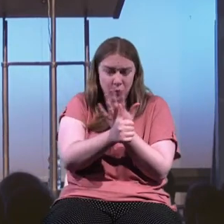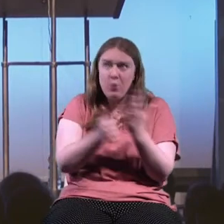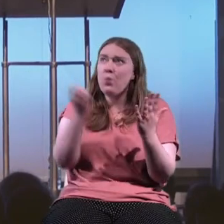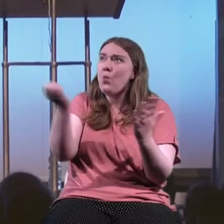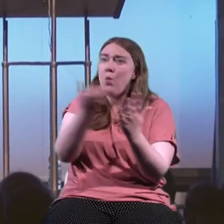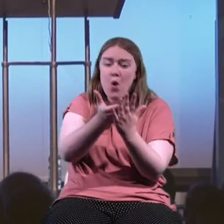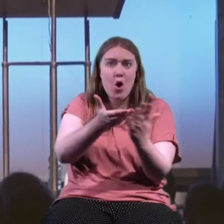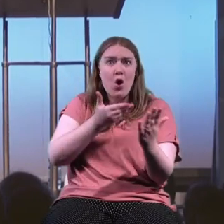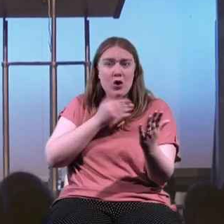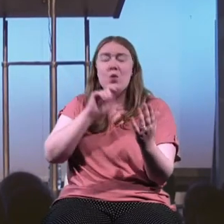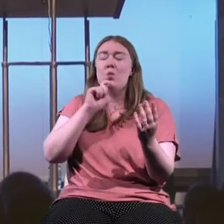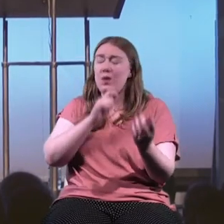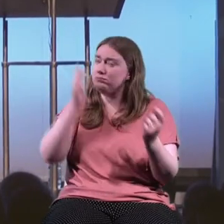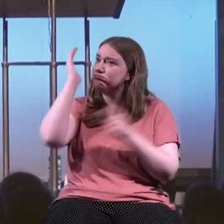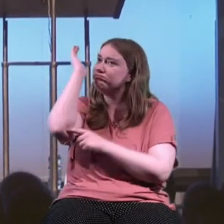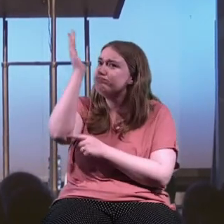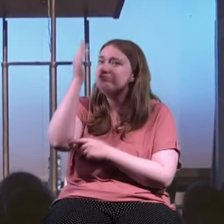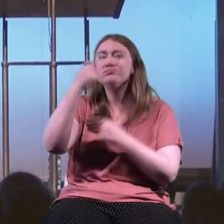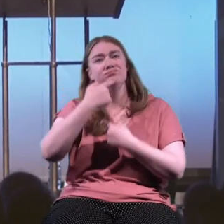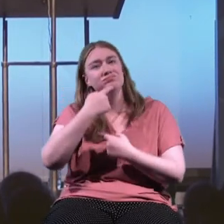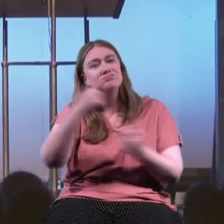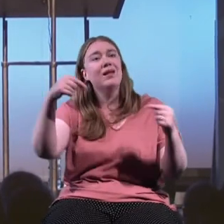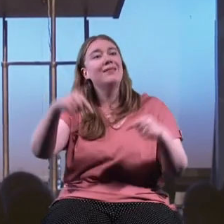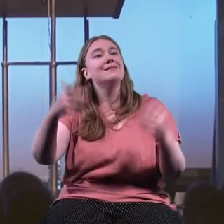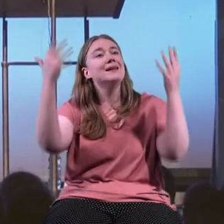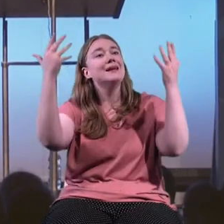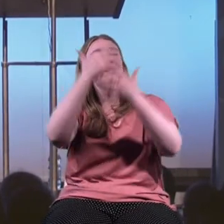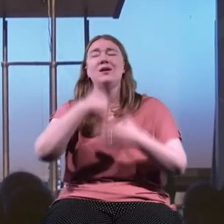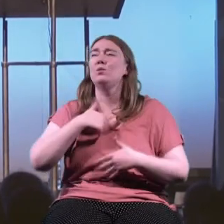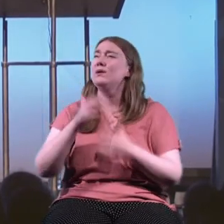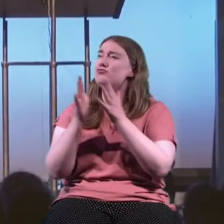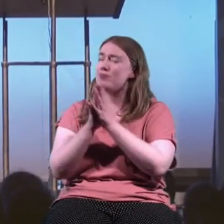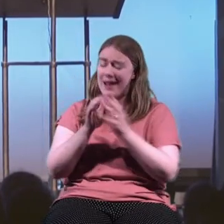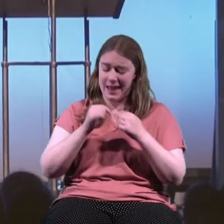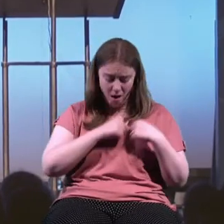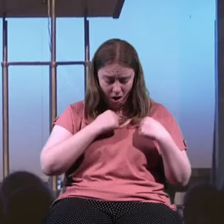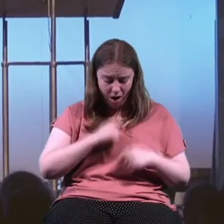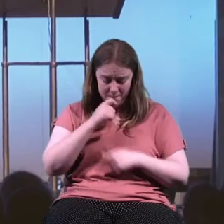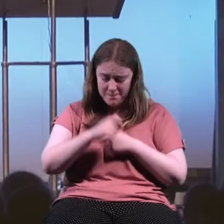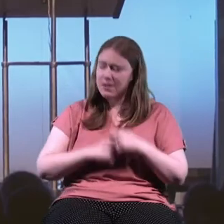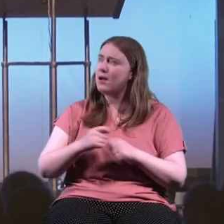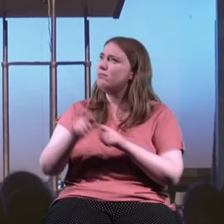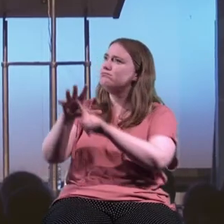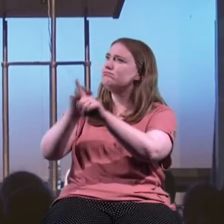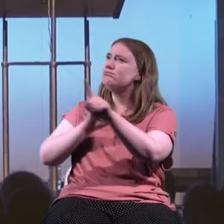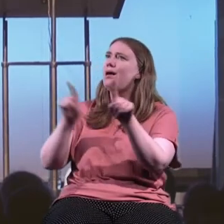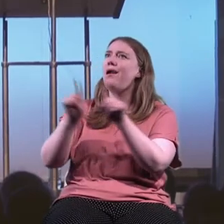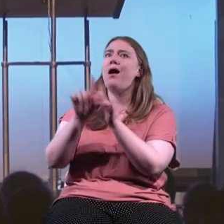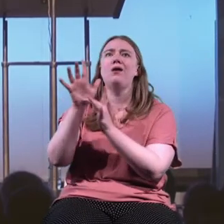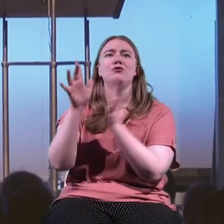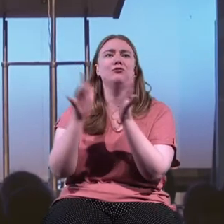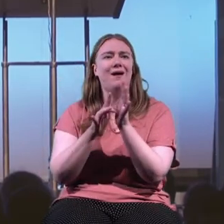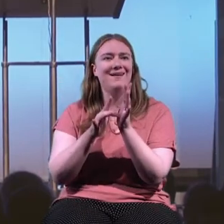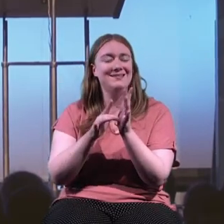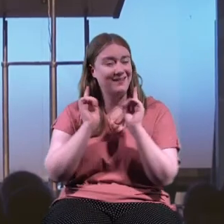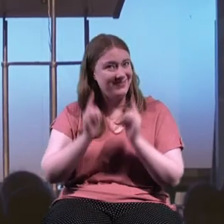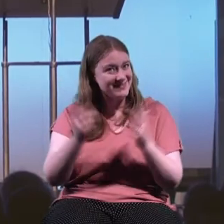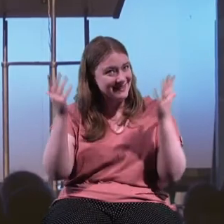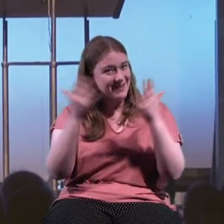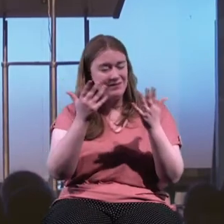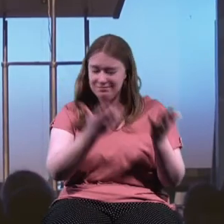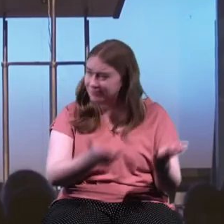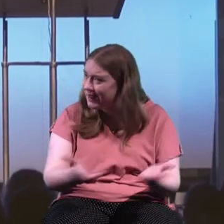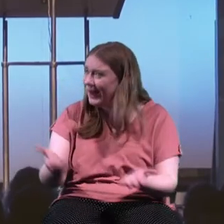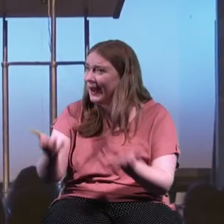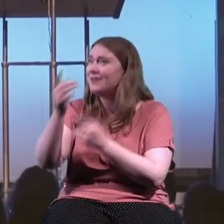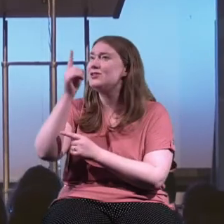change our hearts to become more Christ-like. So we lift this evening to you now. In Jesus'